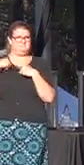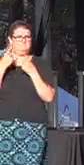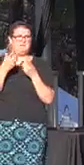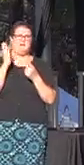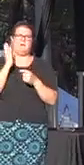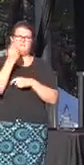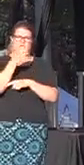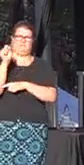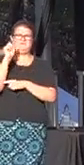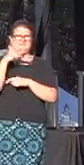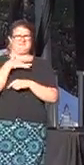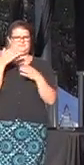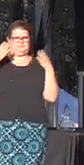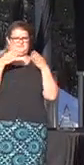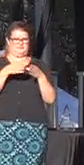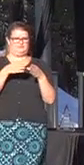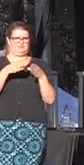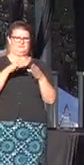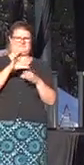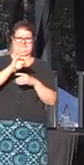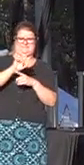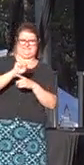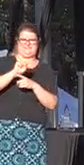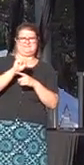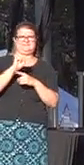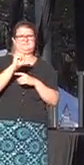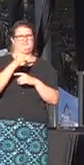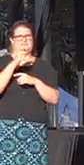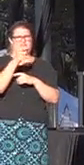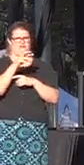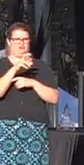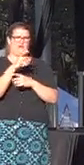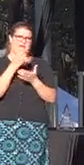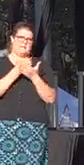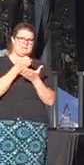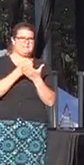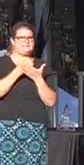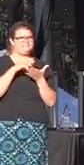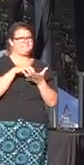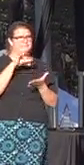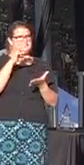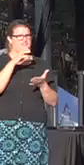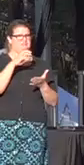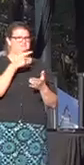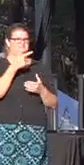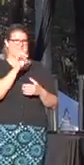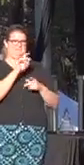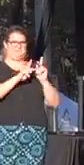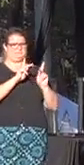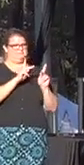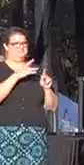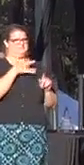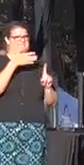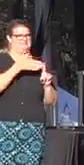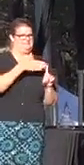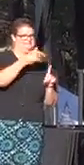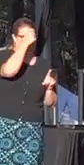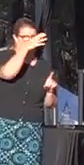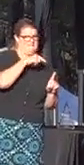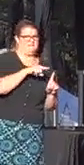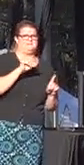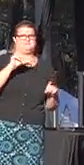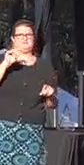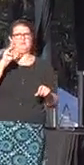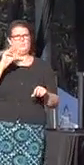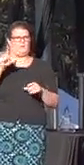has tended to center cisgender, economically secure gay people, mostly men, the Stonewall